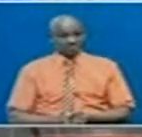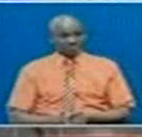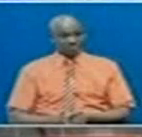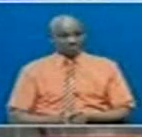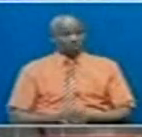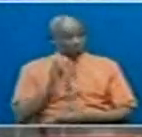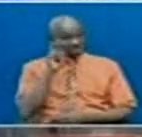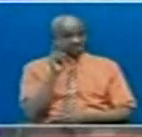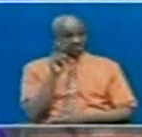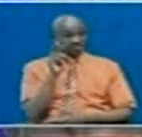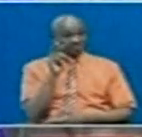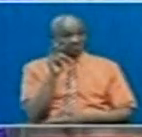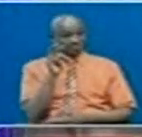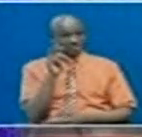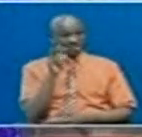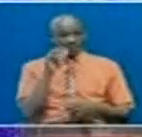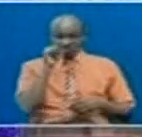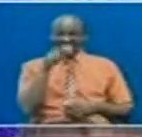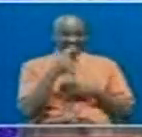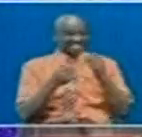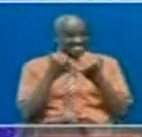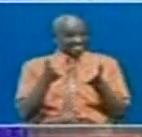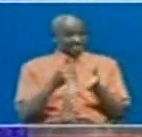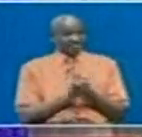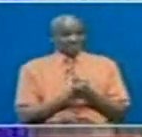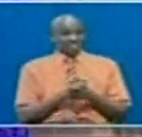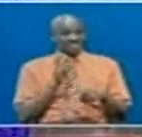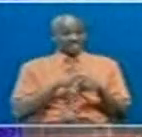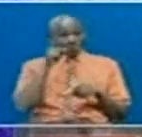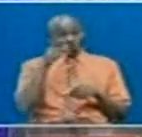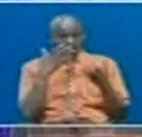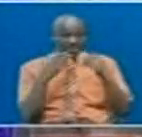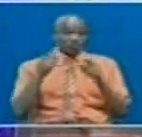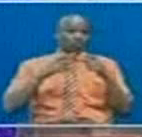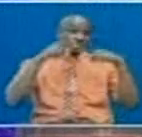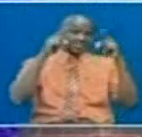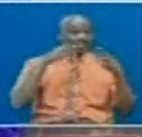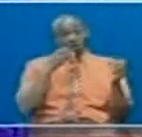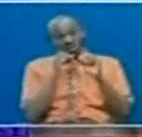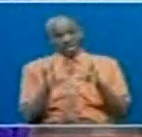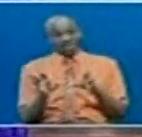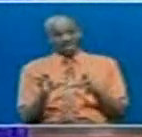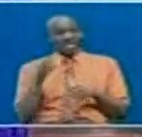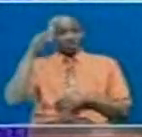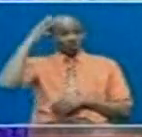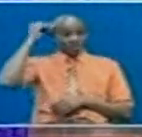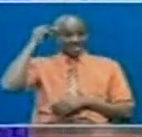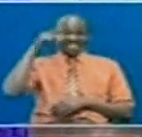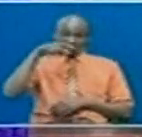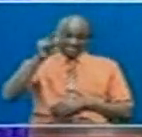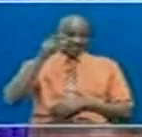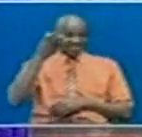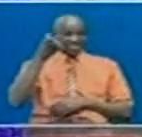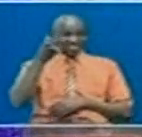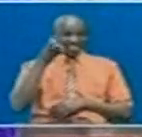You get what I mean? Now, in this country, whether we like it or not, the Somalis in Somalia, they